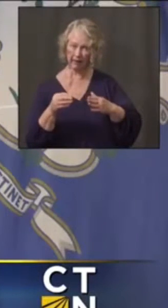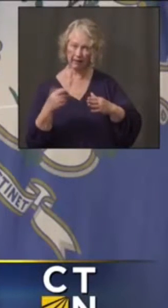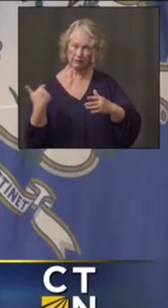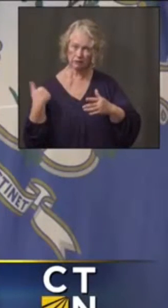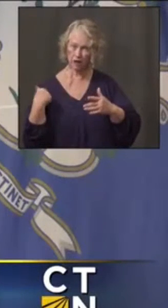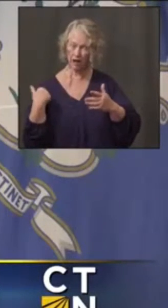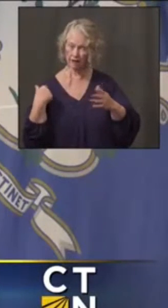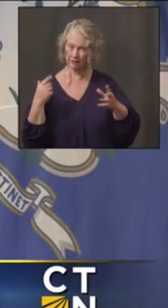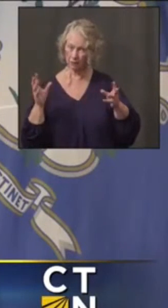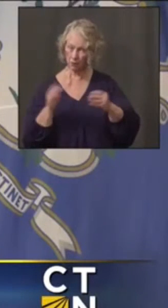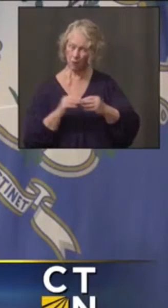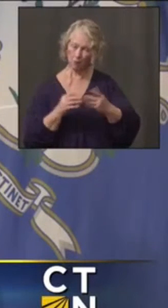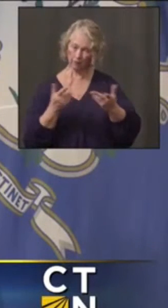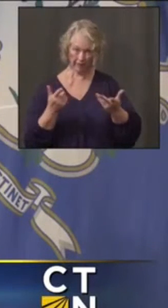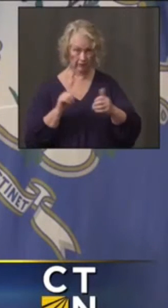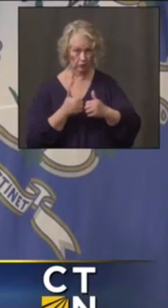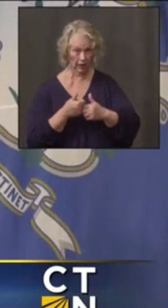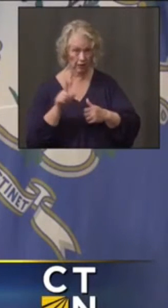John.